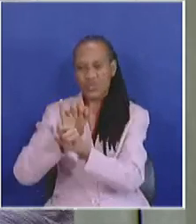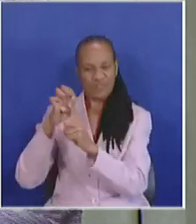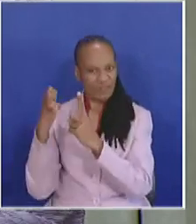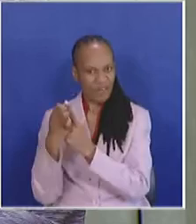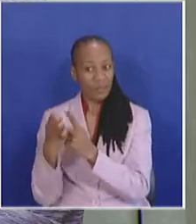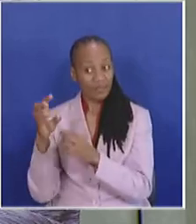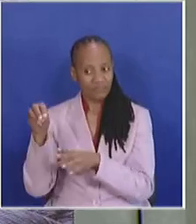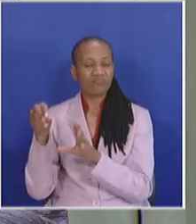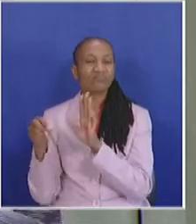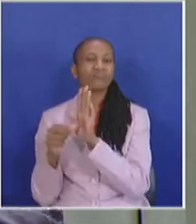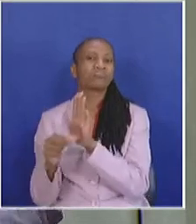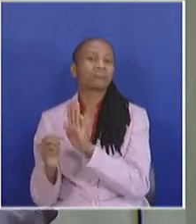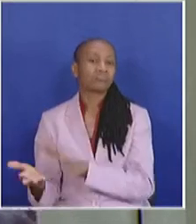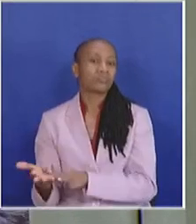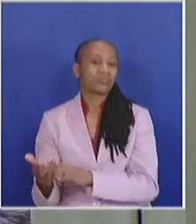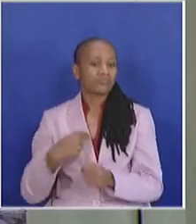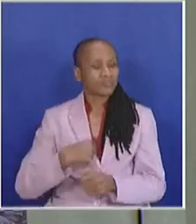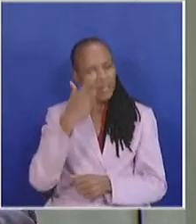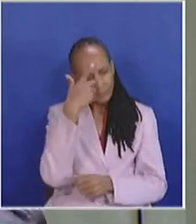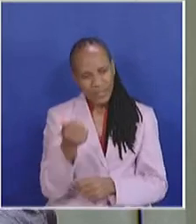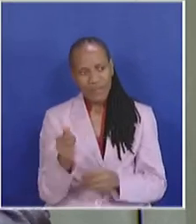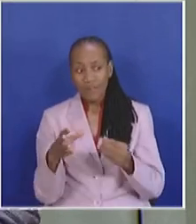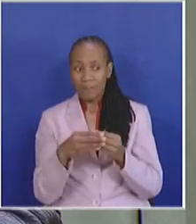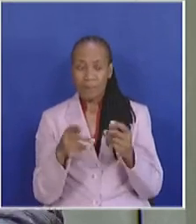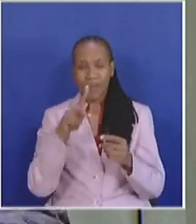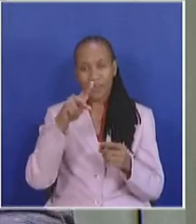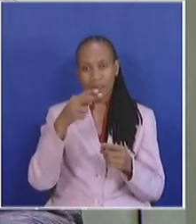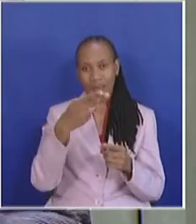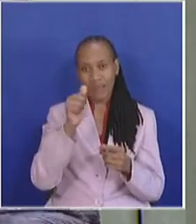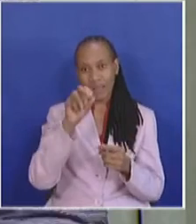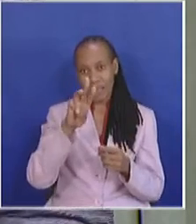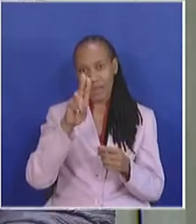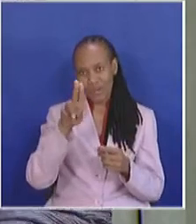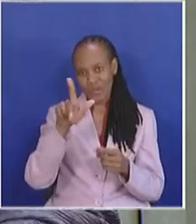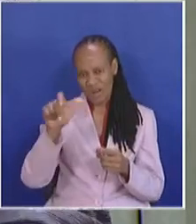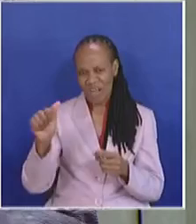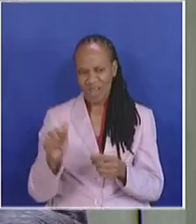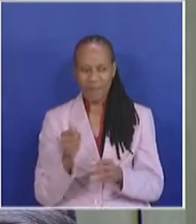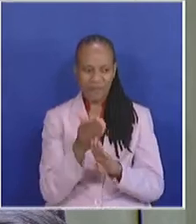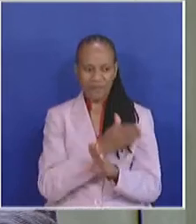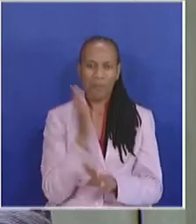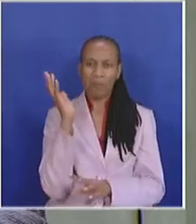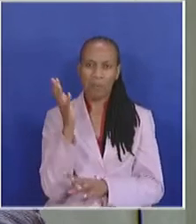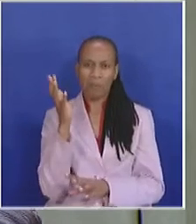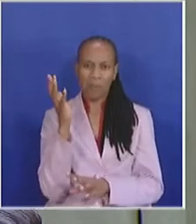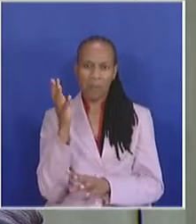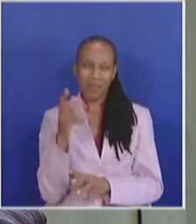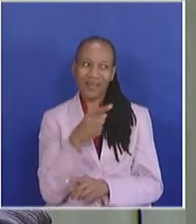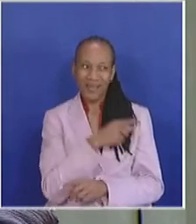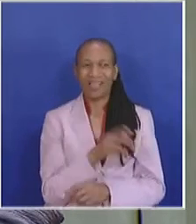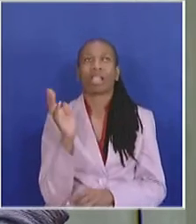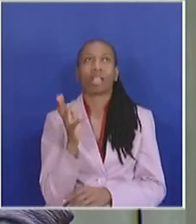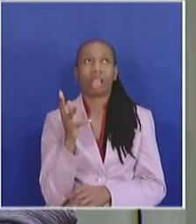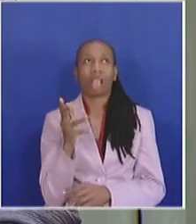involved. So I believe that Honorable Kaula was just talking because we have been given minutes, but all in